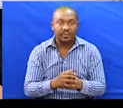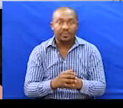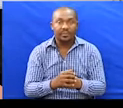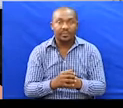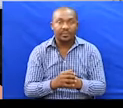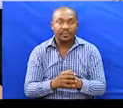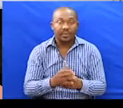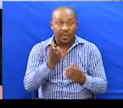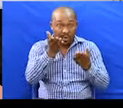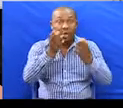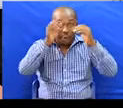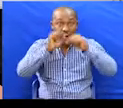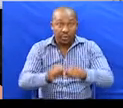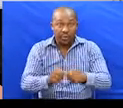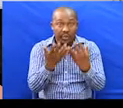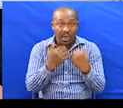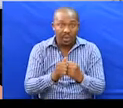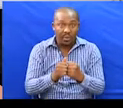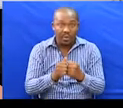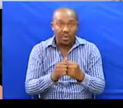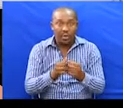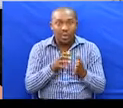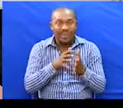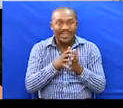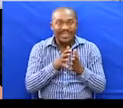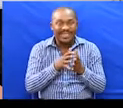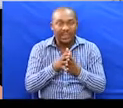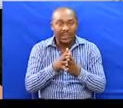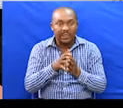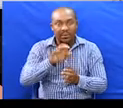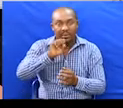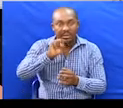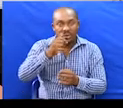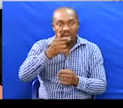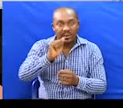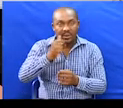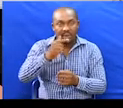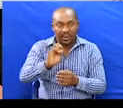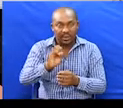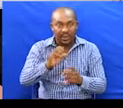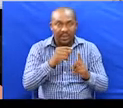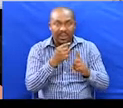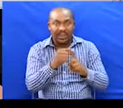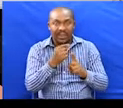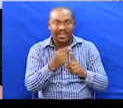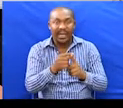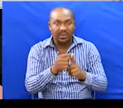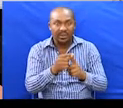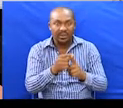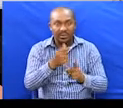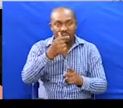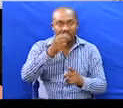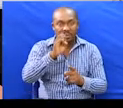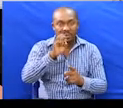you should be able to state the terms of genetics.